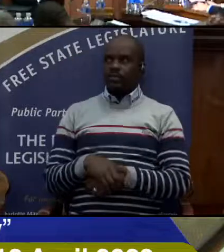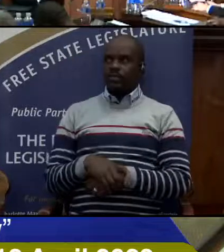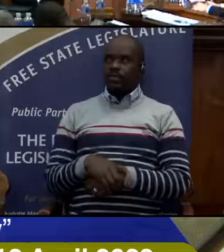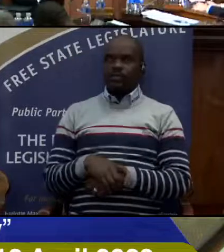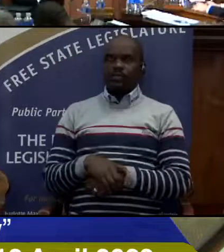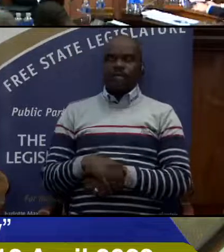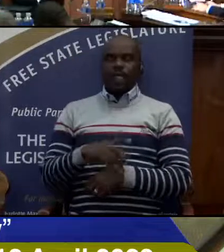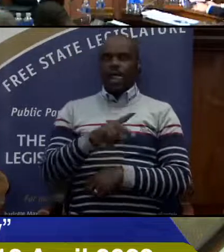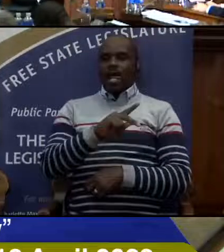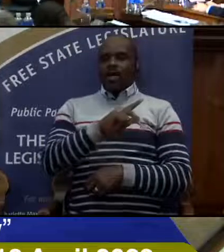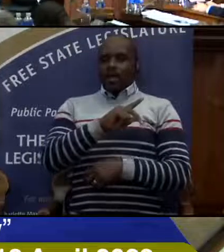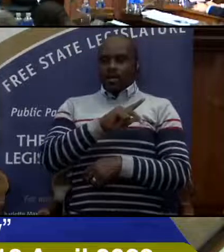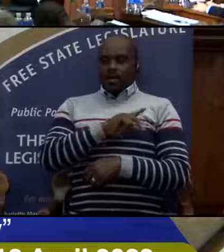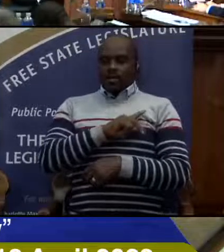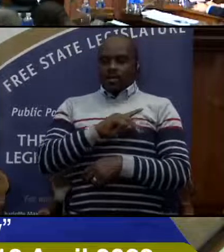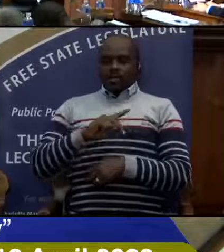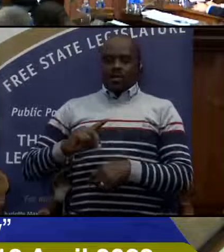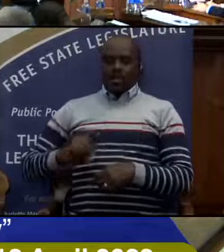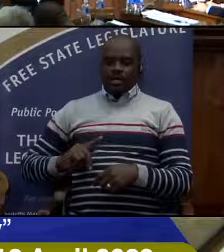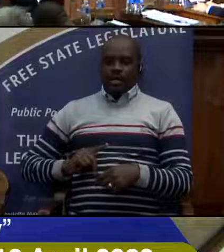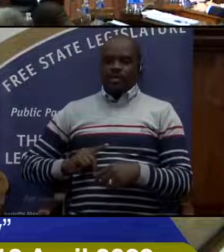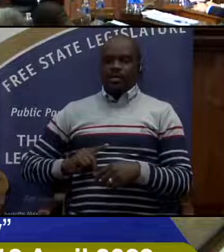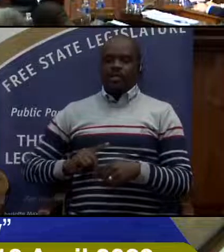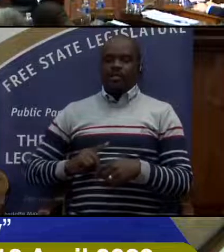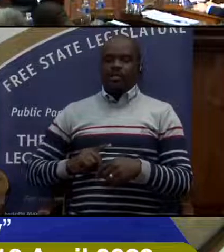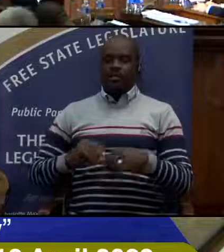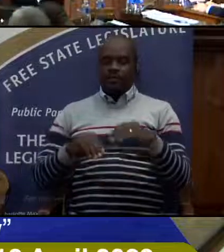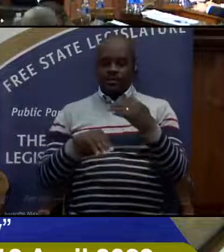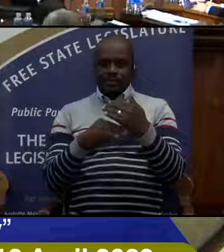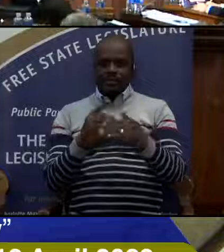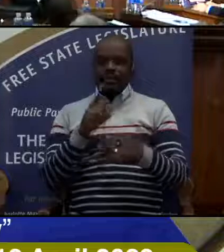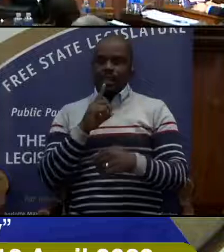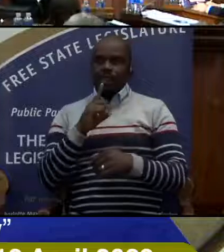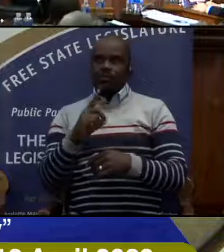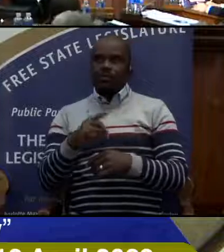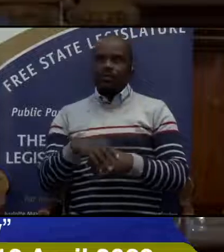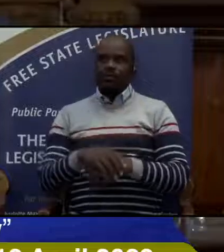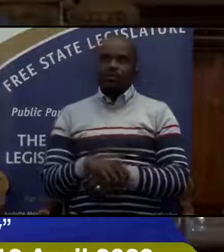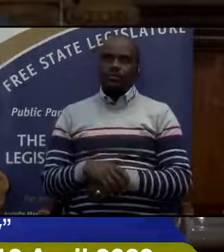Premier just said you are Honorable Premier, you must receive.